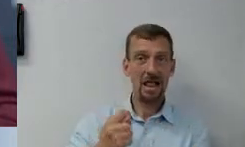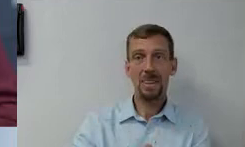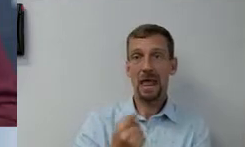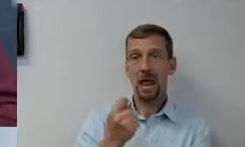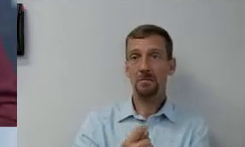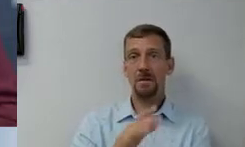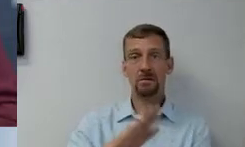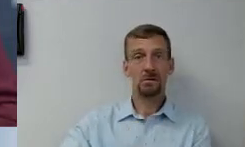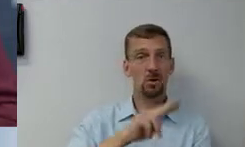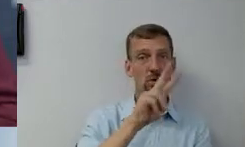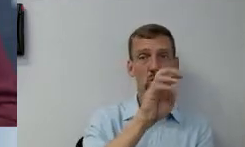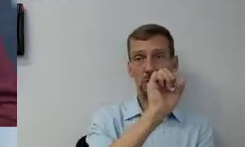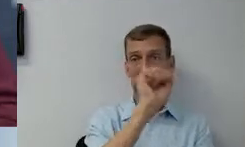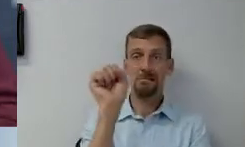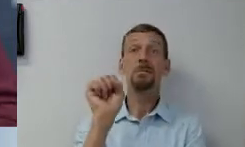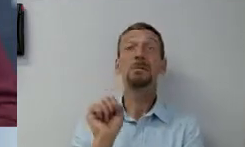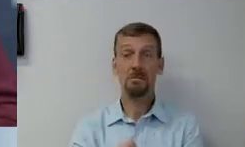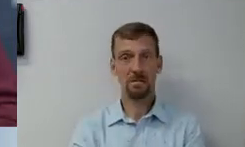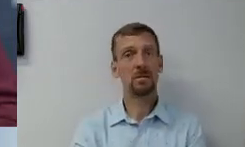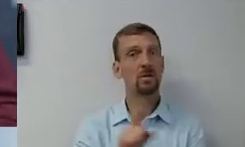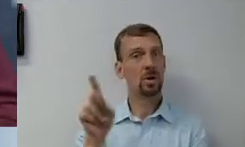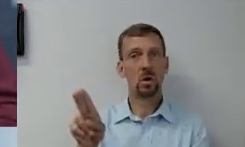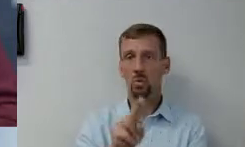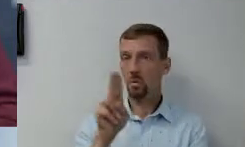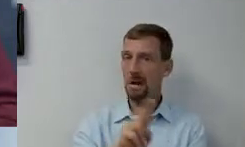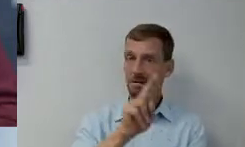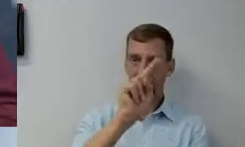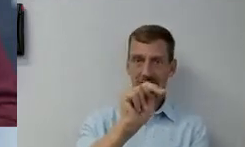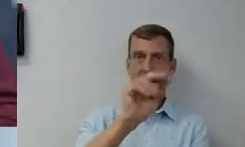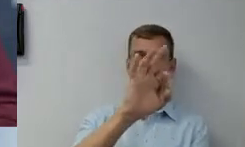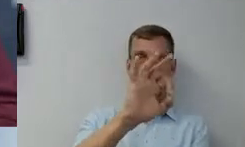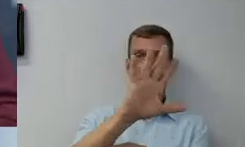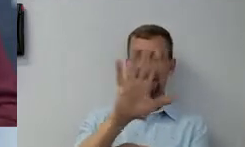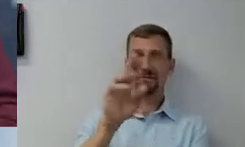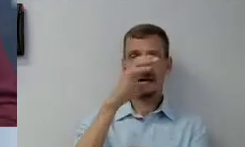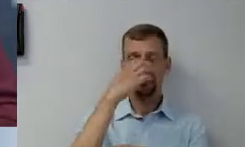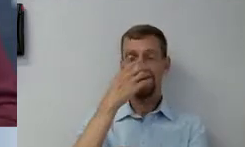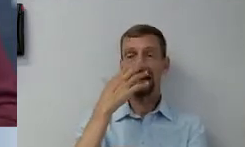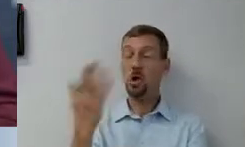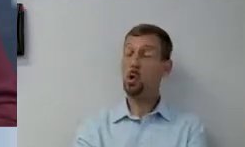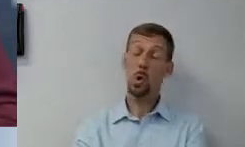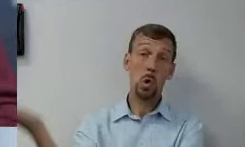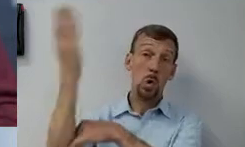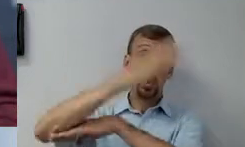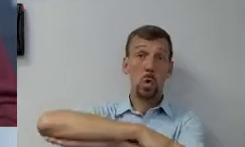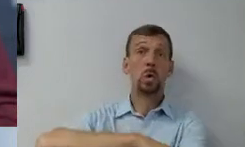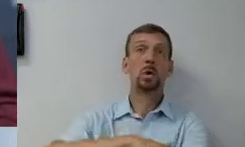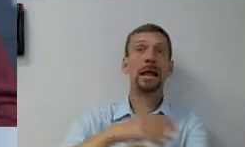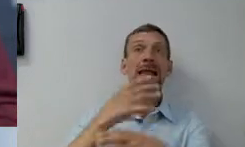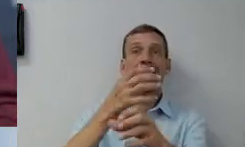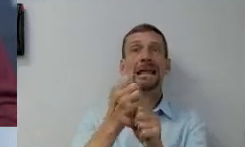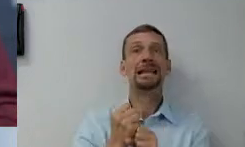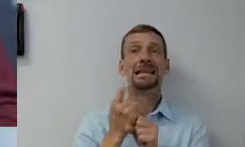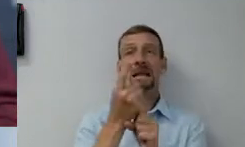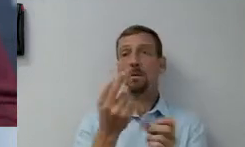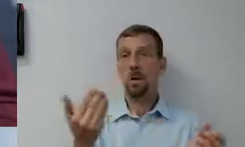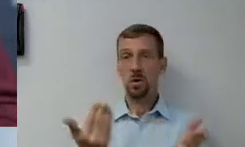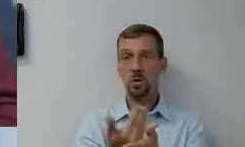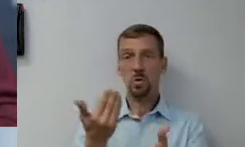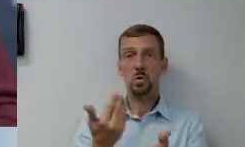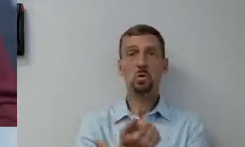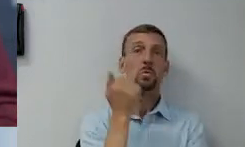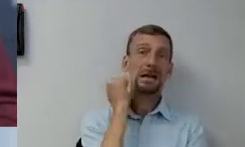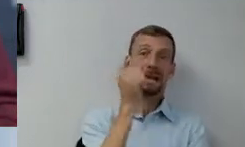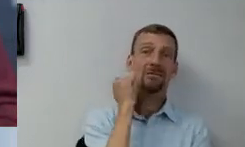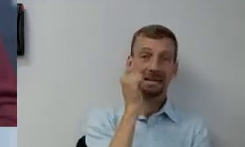on 2 South, they're wearing an N95 mask all day long, and they're getting a brand new one every single day at the start